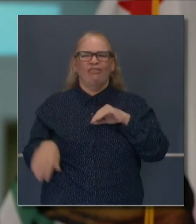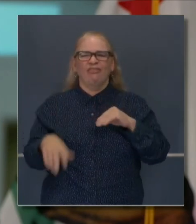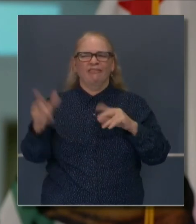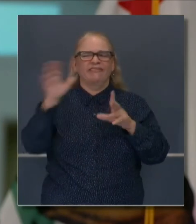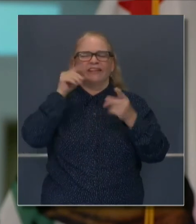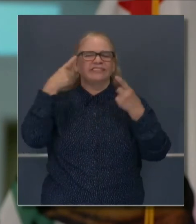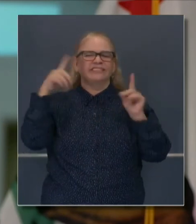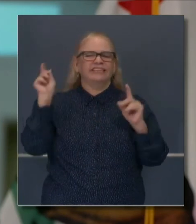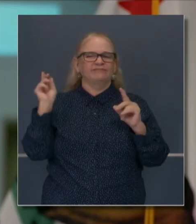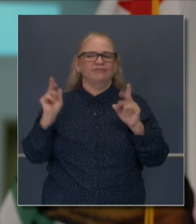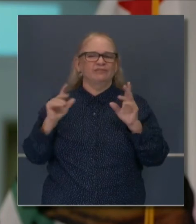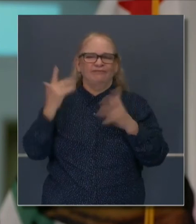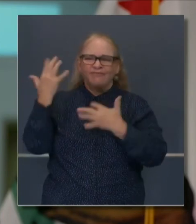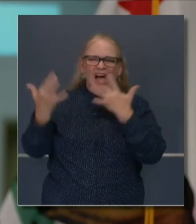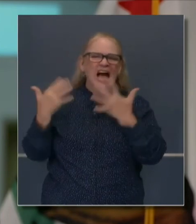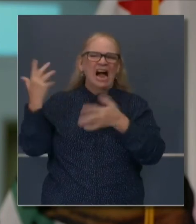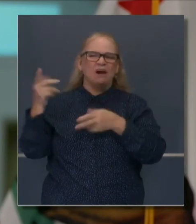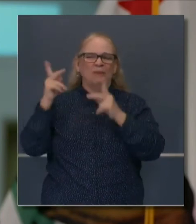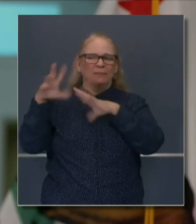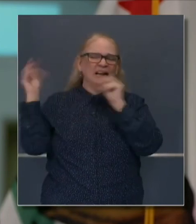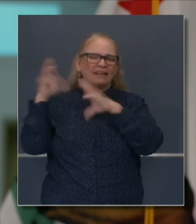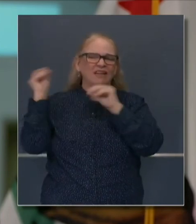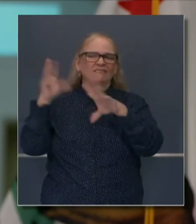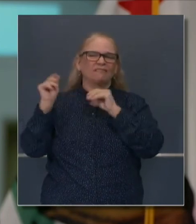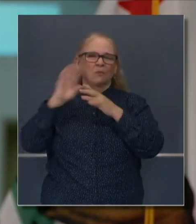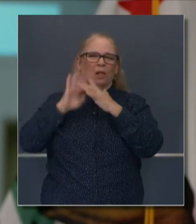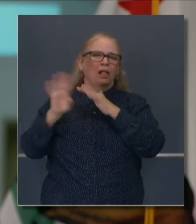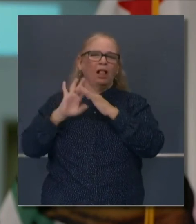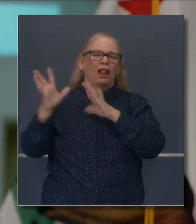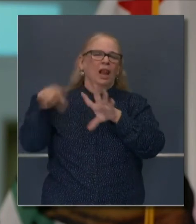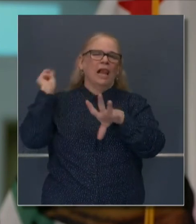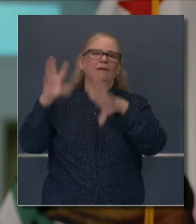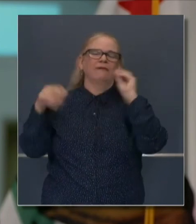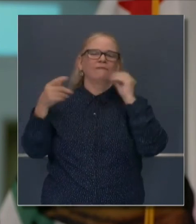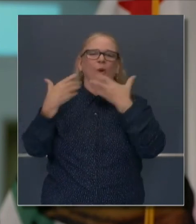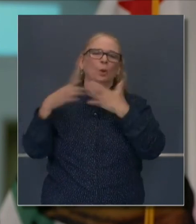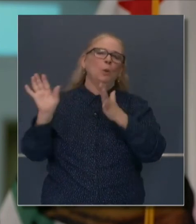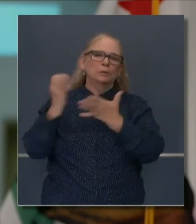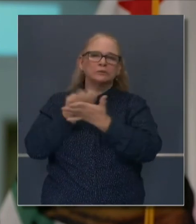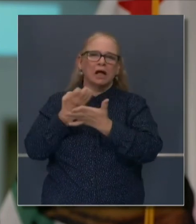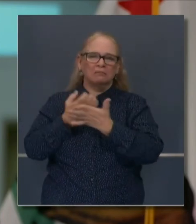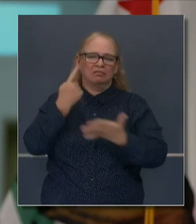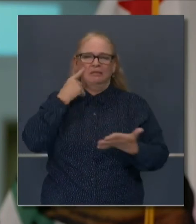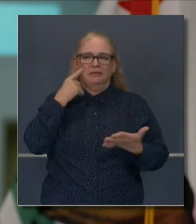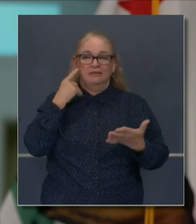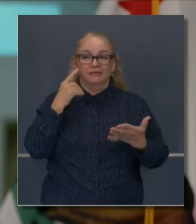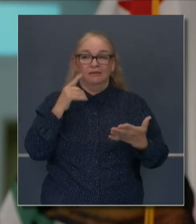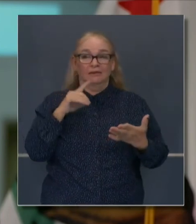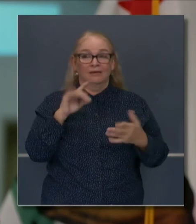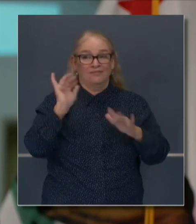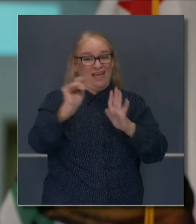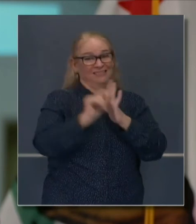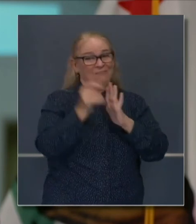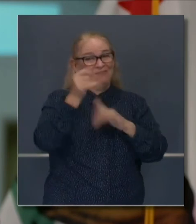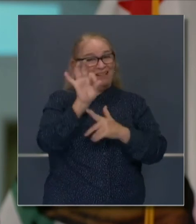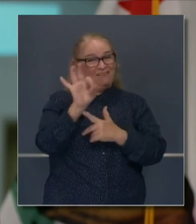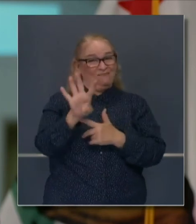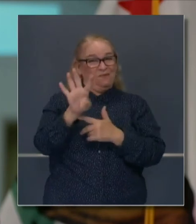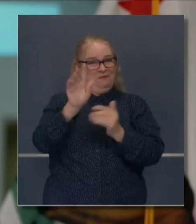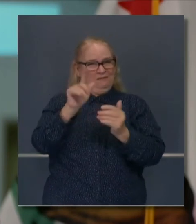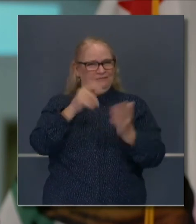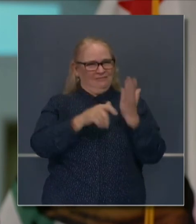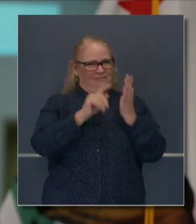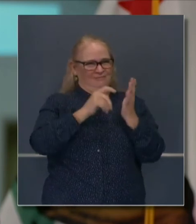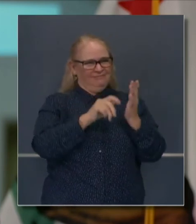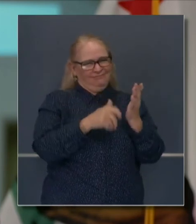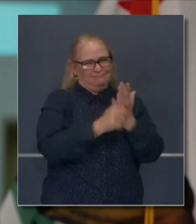wildfires in this state. They talked about other things that were rather curious as it relates to the diversity of our state at the time and some of the xenophobia and nativism